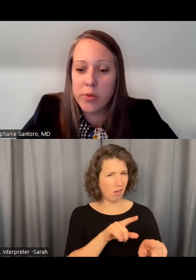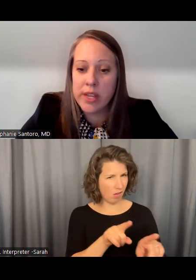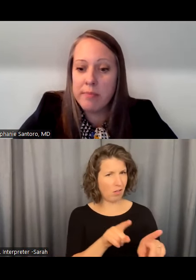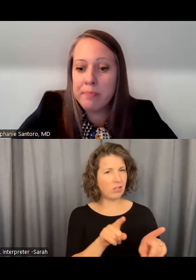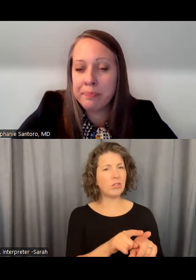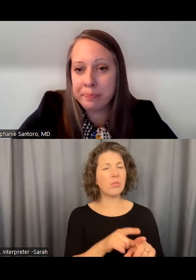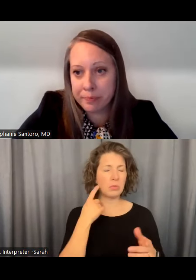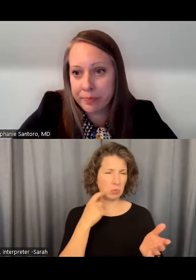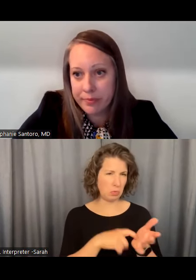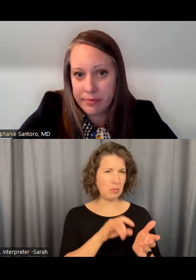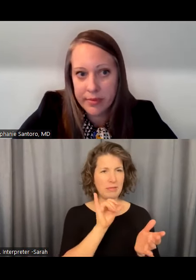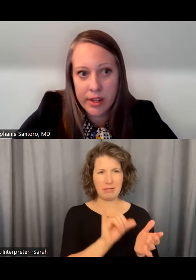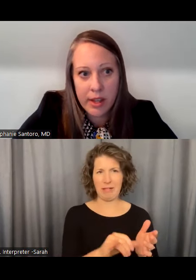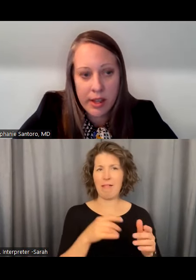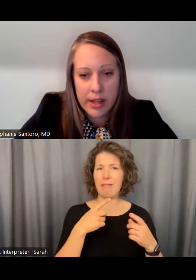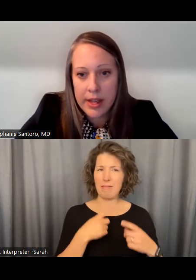syndrome only.